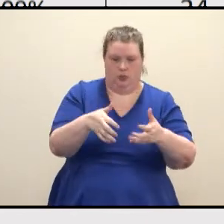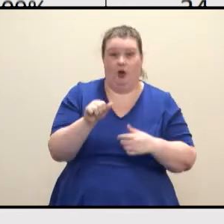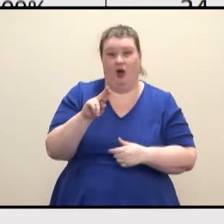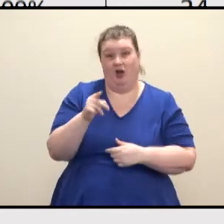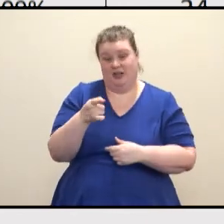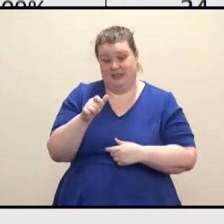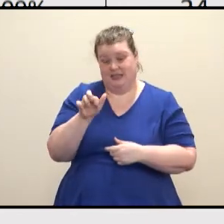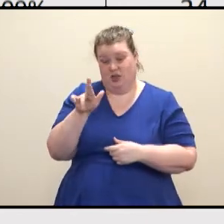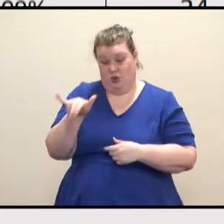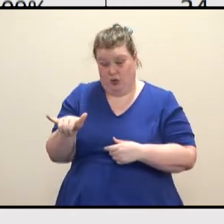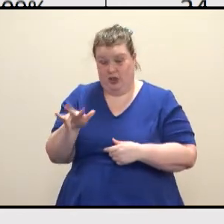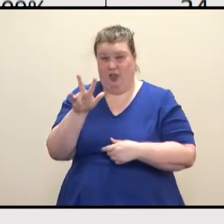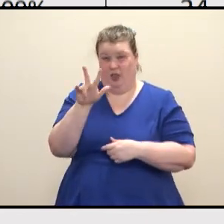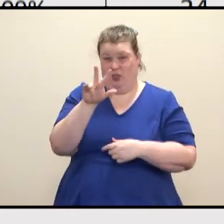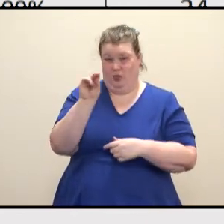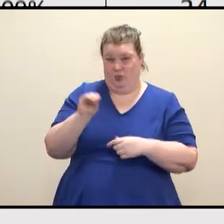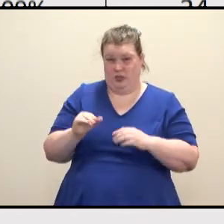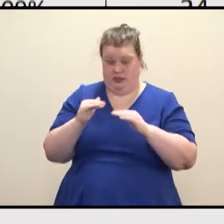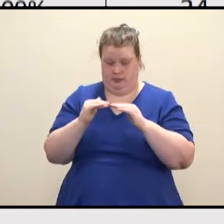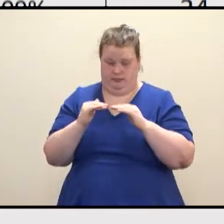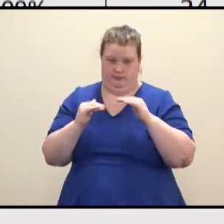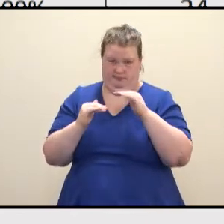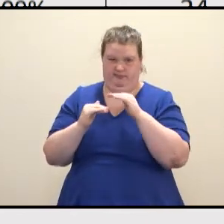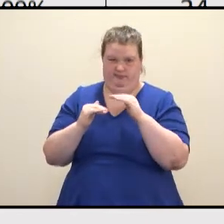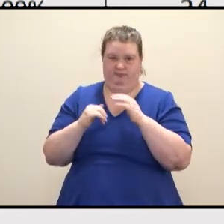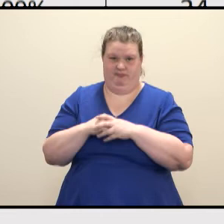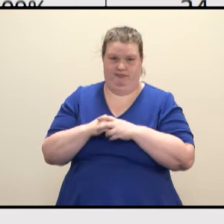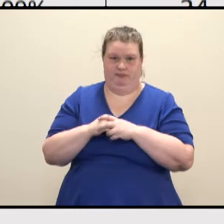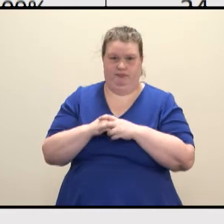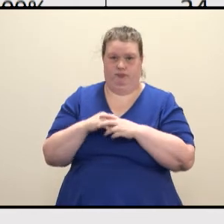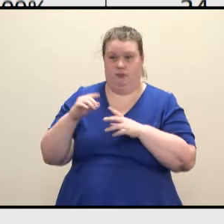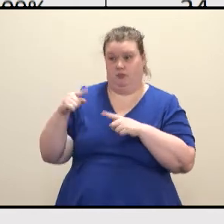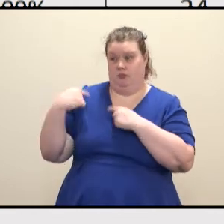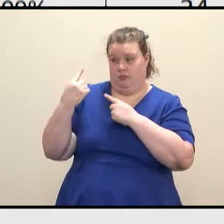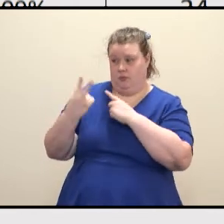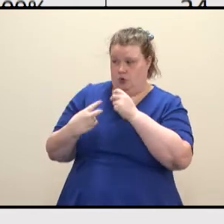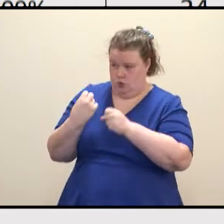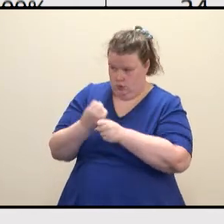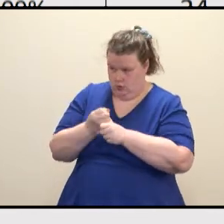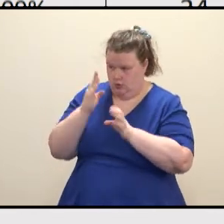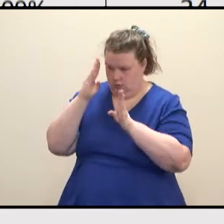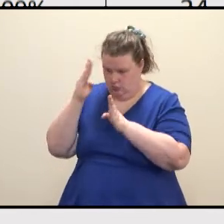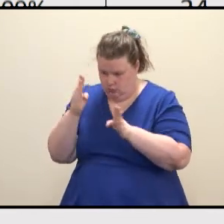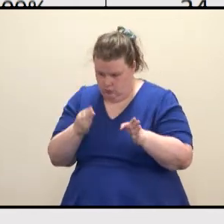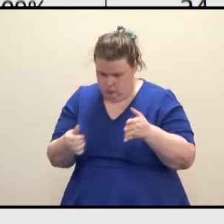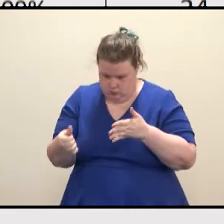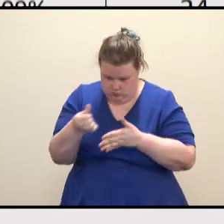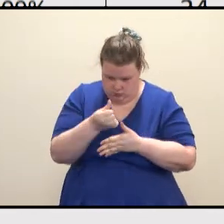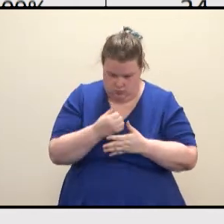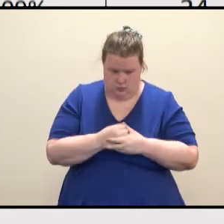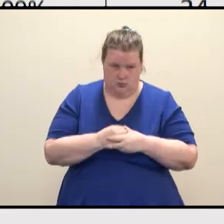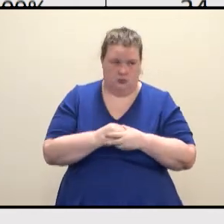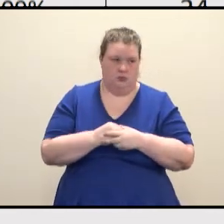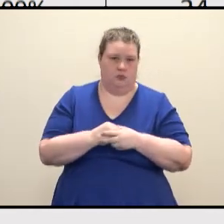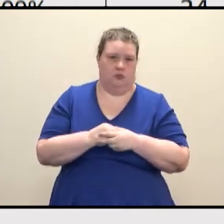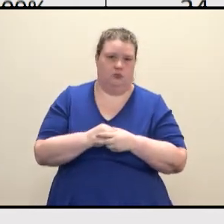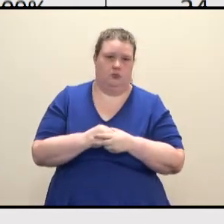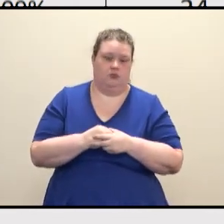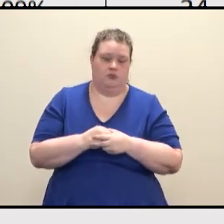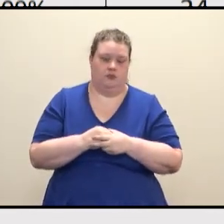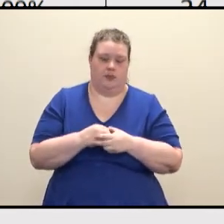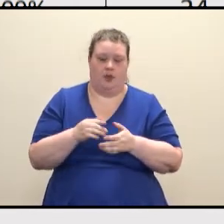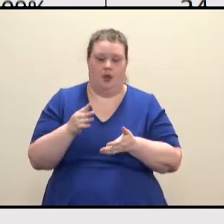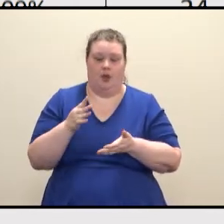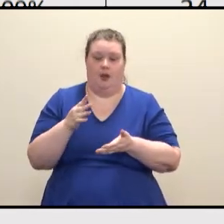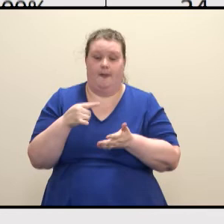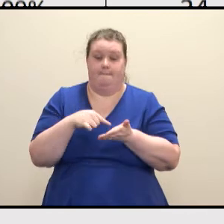auxiliary is about 3%. Auxiliary has also been a prioritization in the past couple of years. Pay grade midpoints are